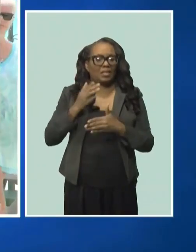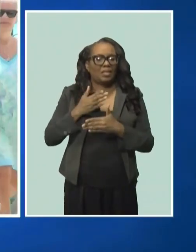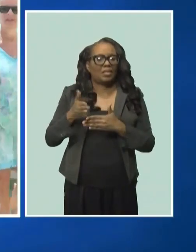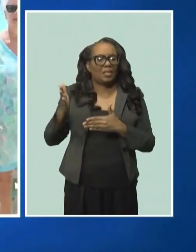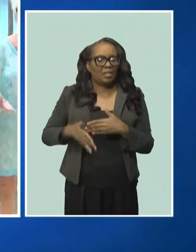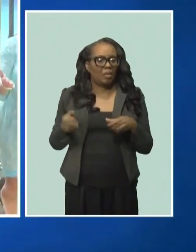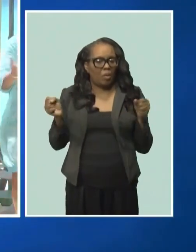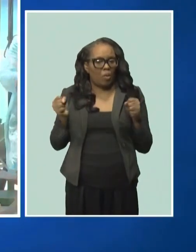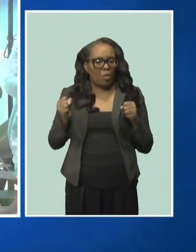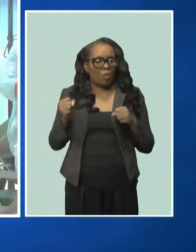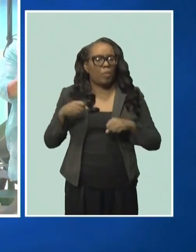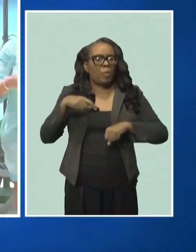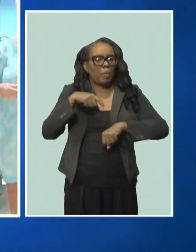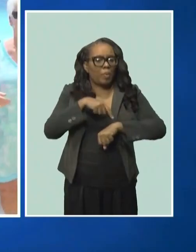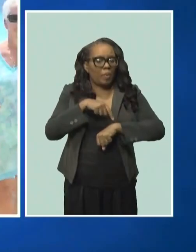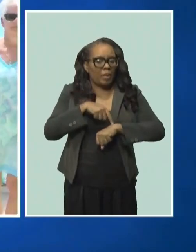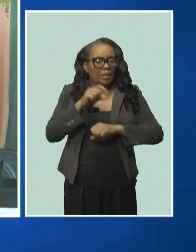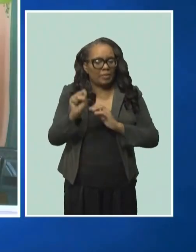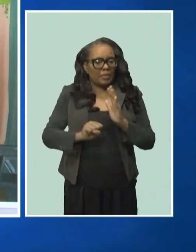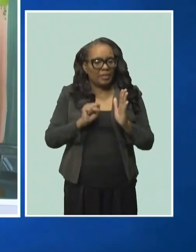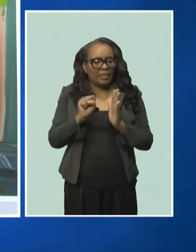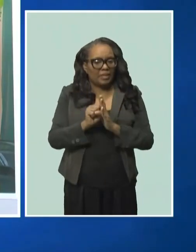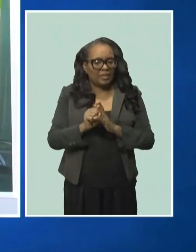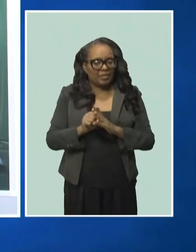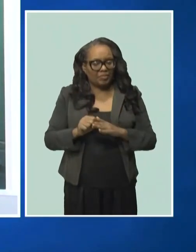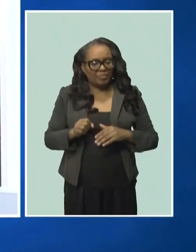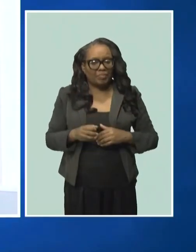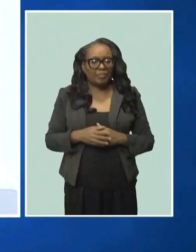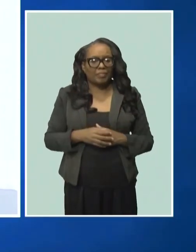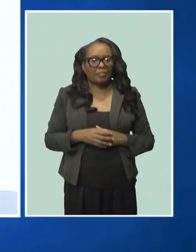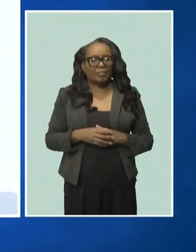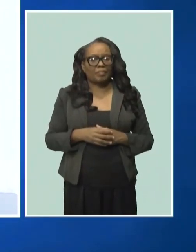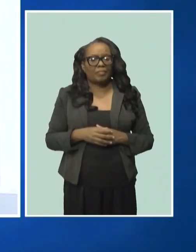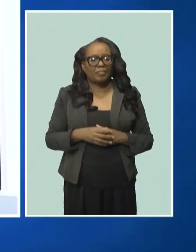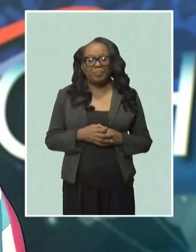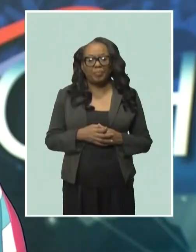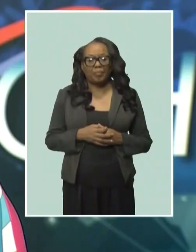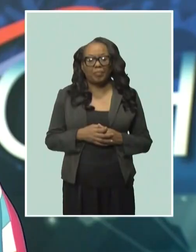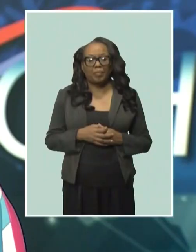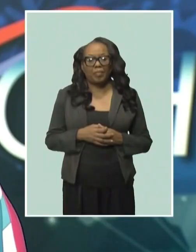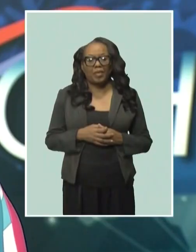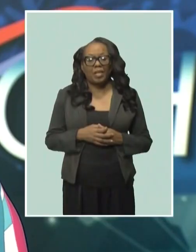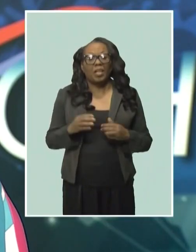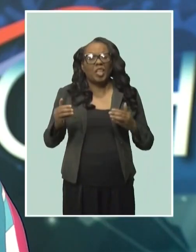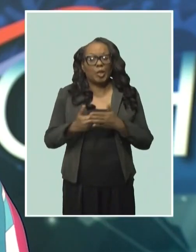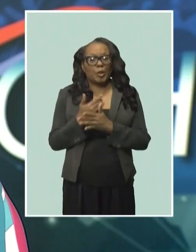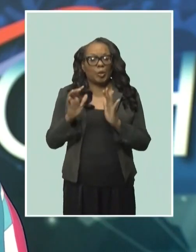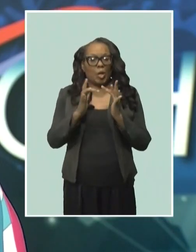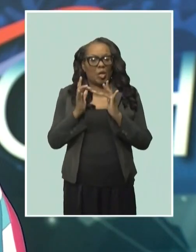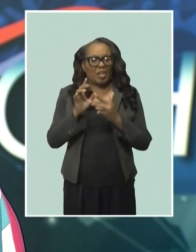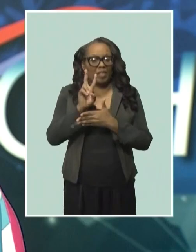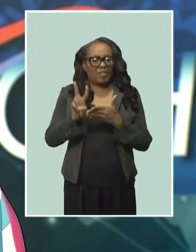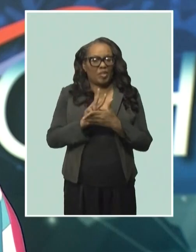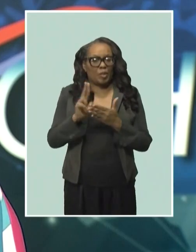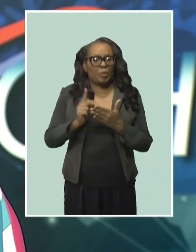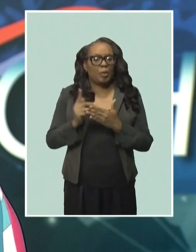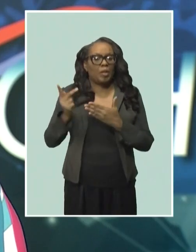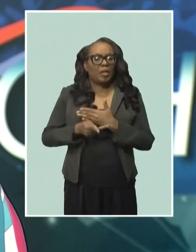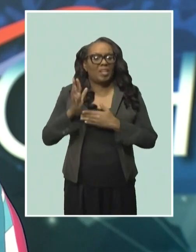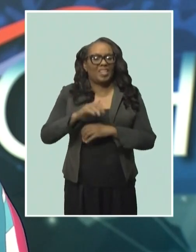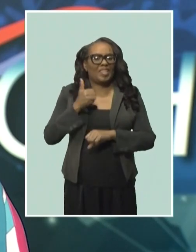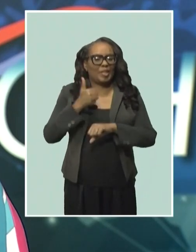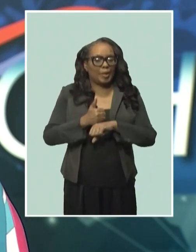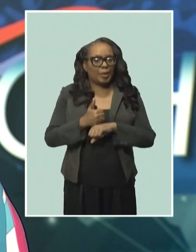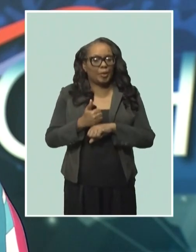winter tourist season. Trevor Thorpe for the Yes Business Report. A new online video program has been launched